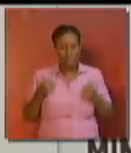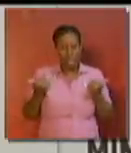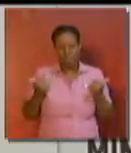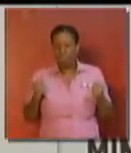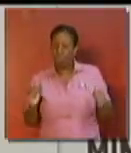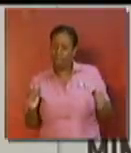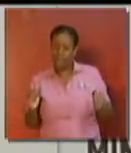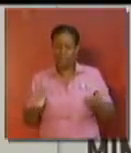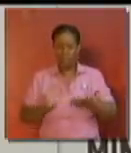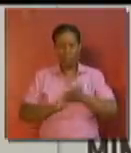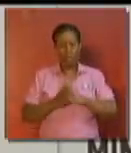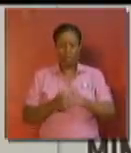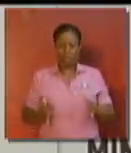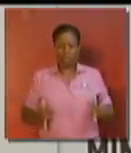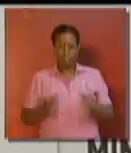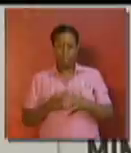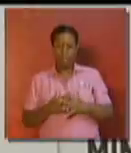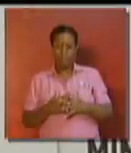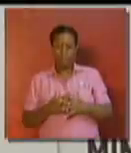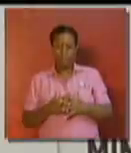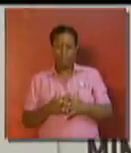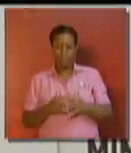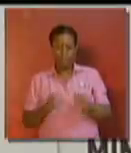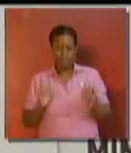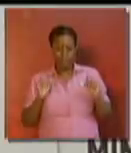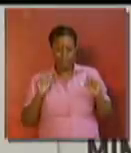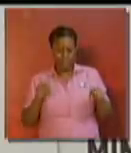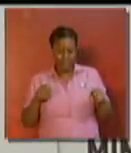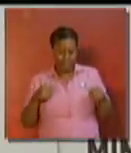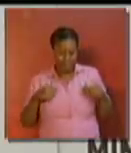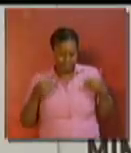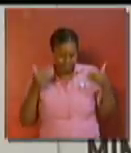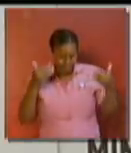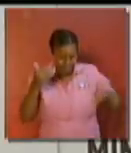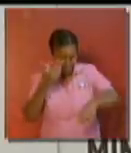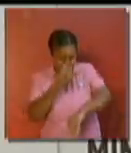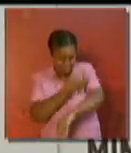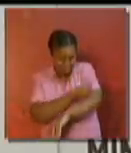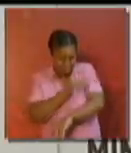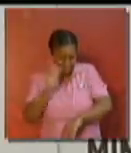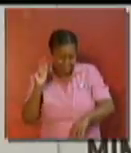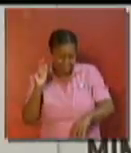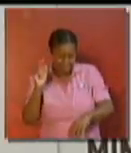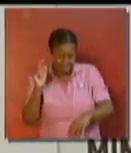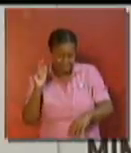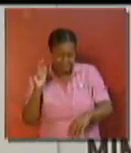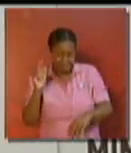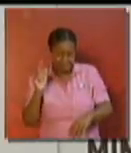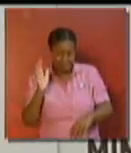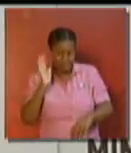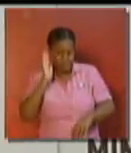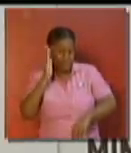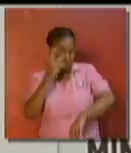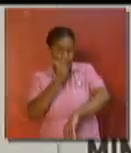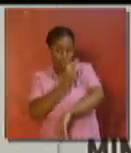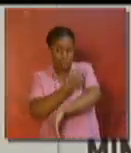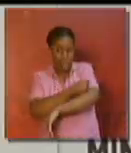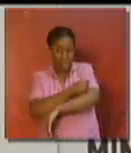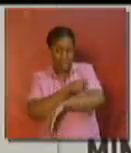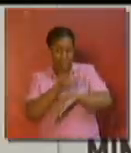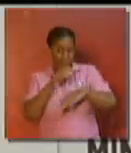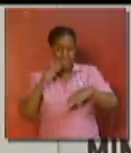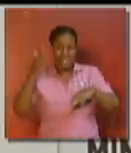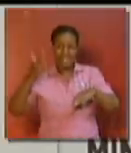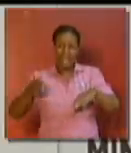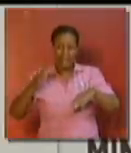affect the DNA of myself or the DNA of the fetus? Will the vaccine affect my placenta? You can